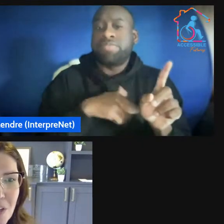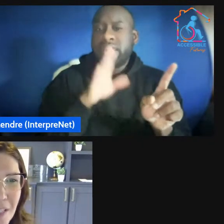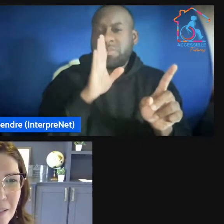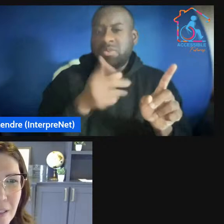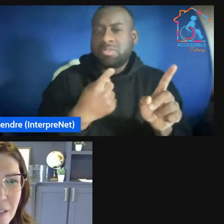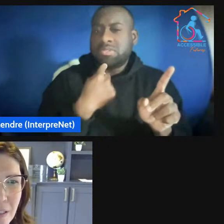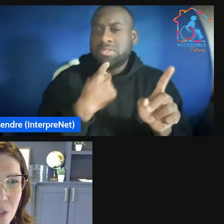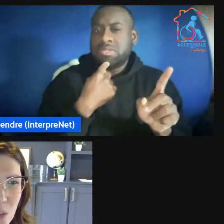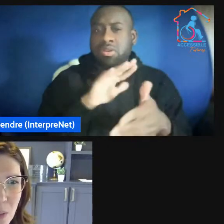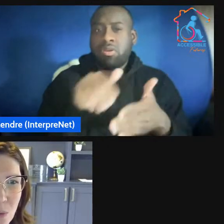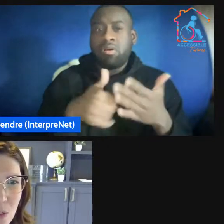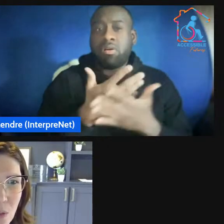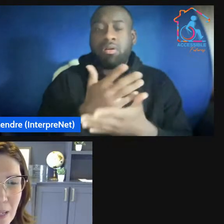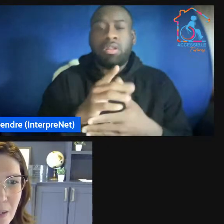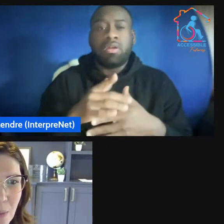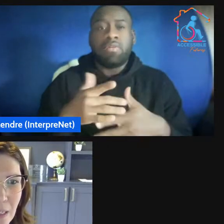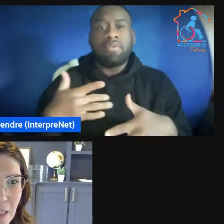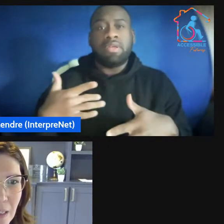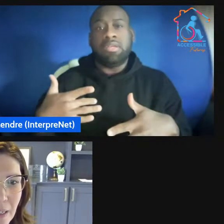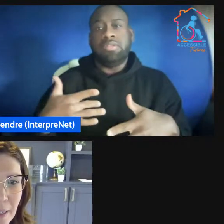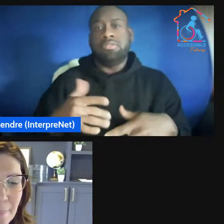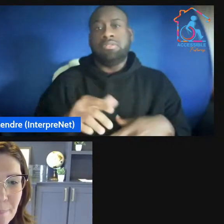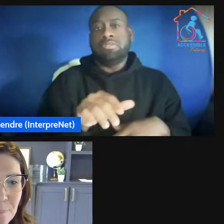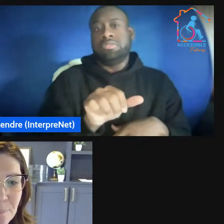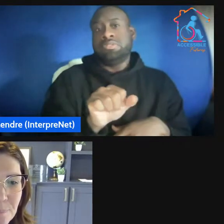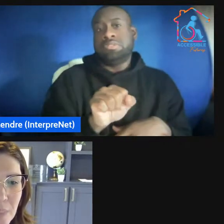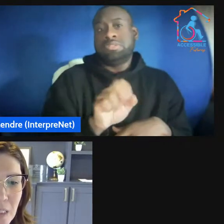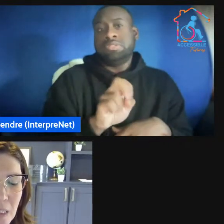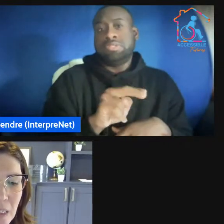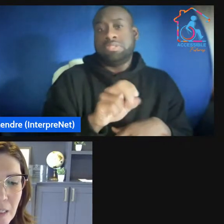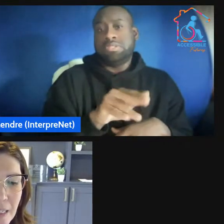all of our senses contribute to the way that we